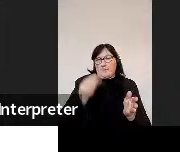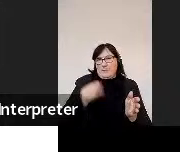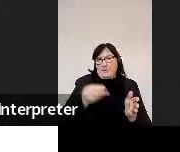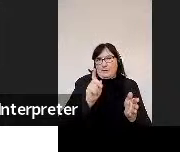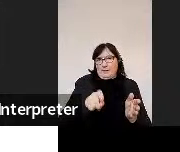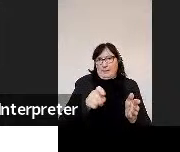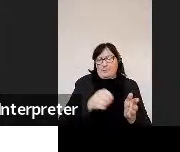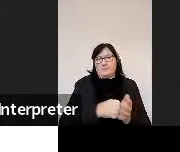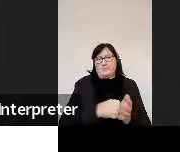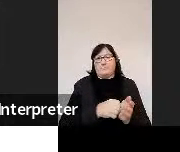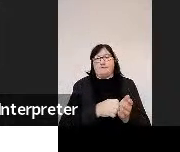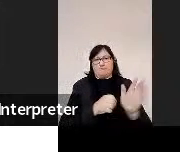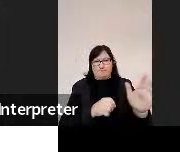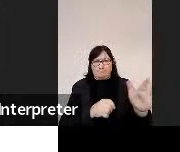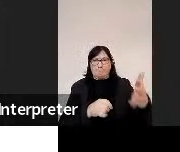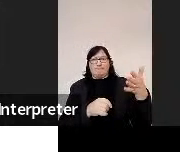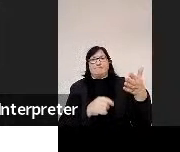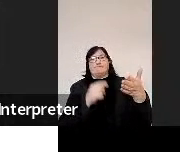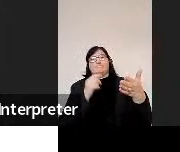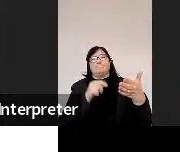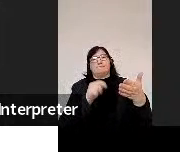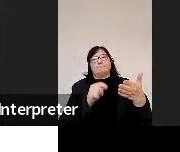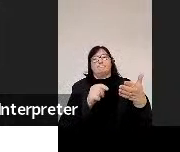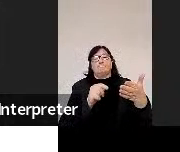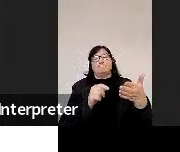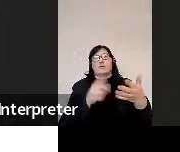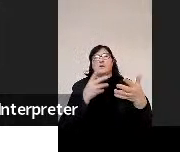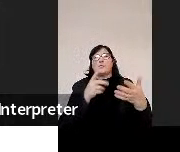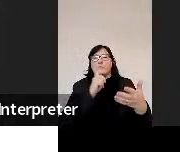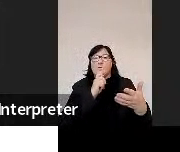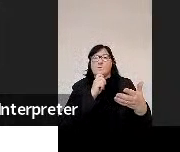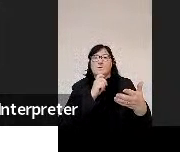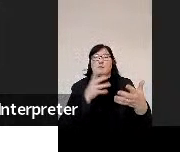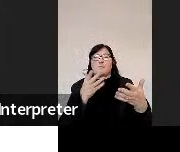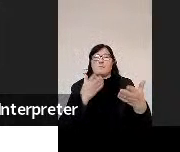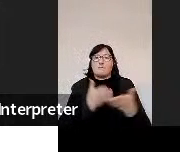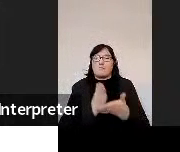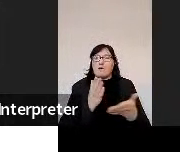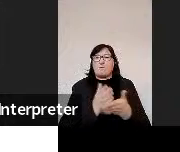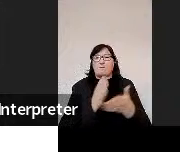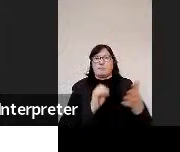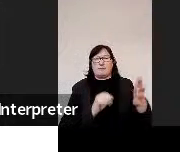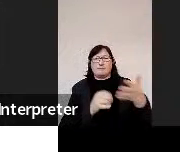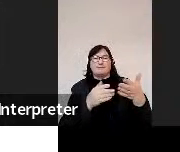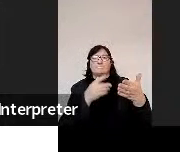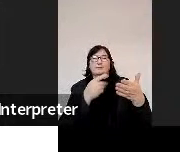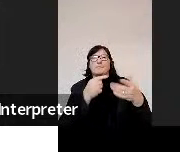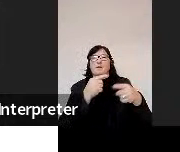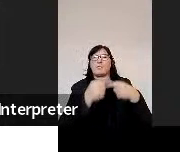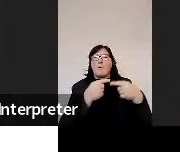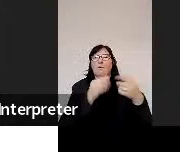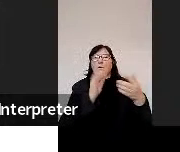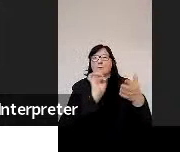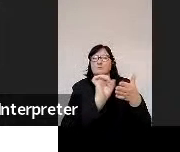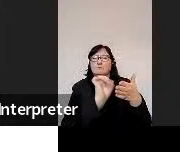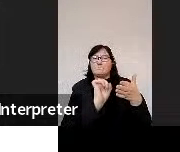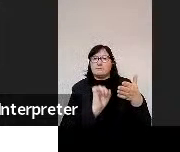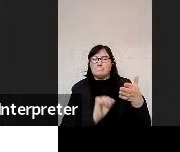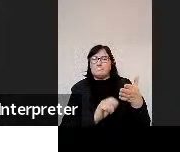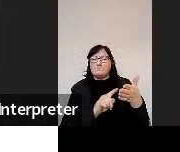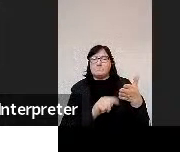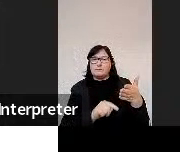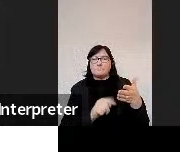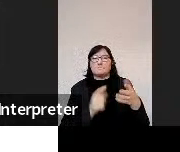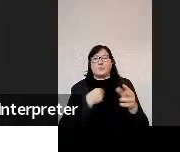present you with the user rights and roles screen. So here you would see a list of all the user roles, but for today we'll focus on the RLA